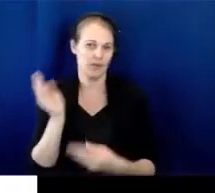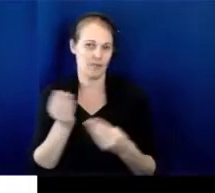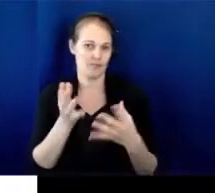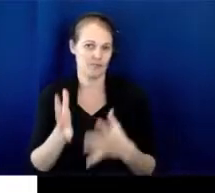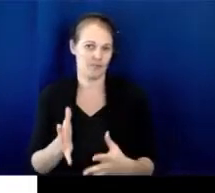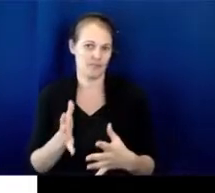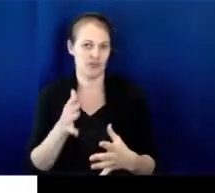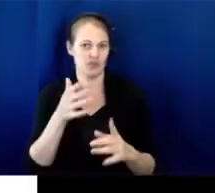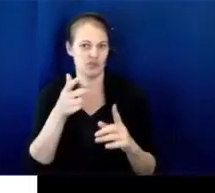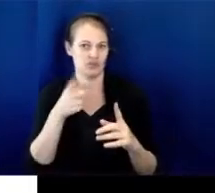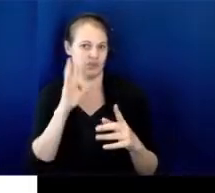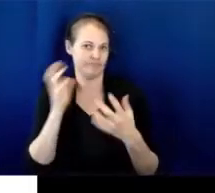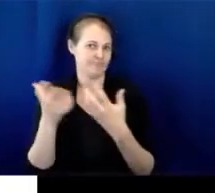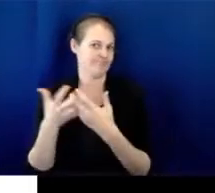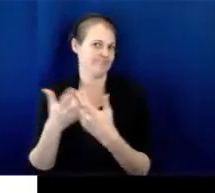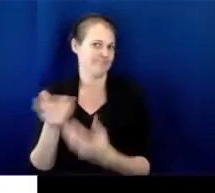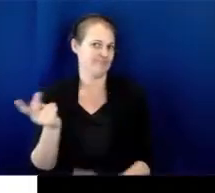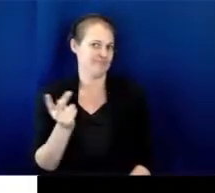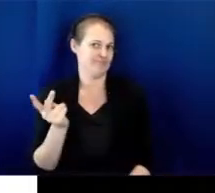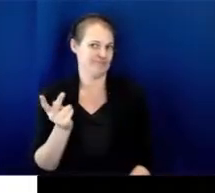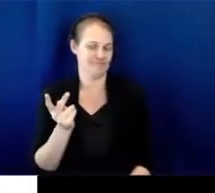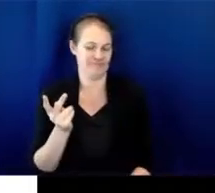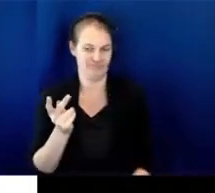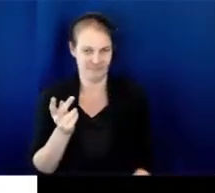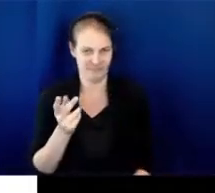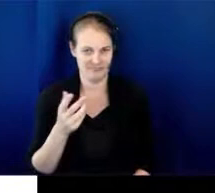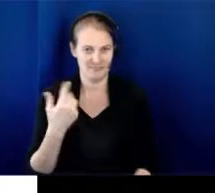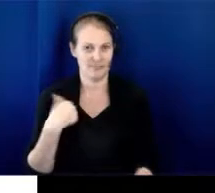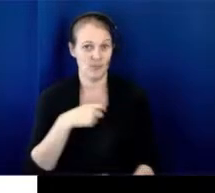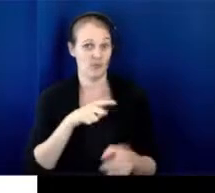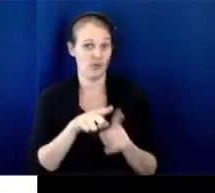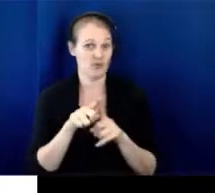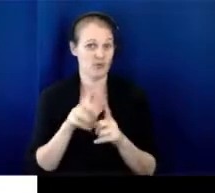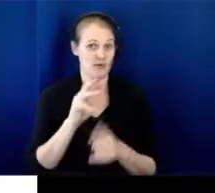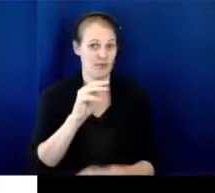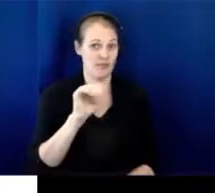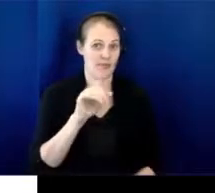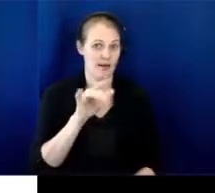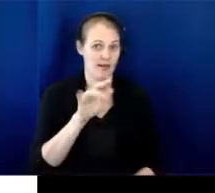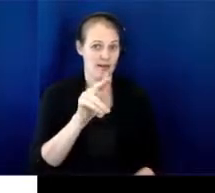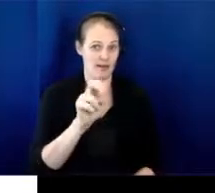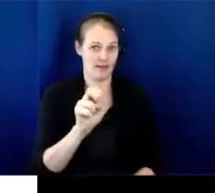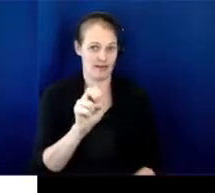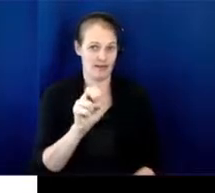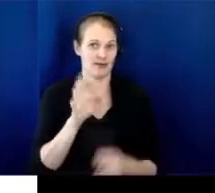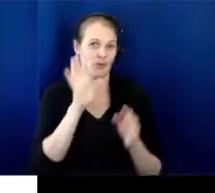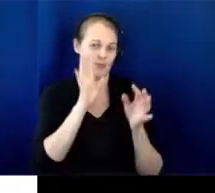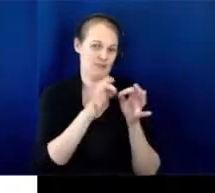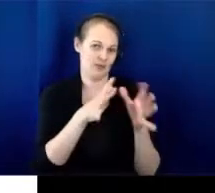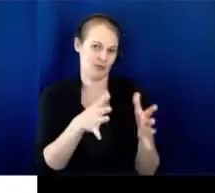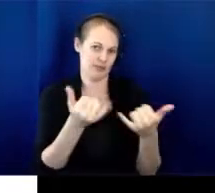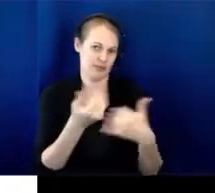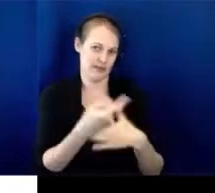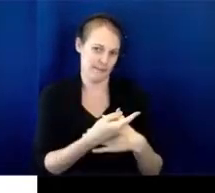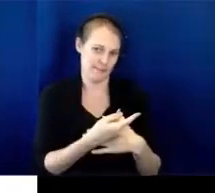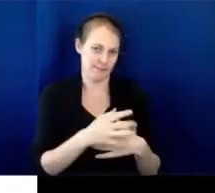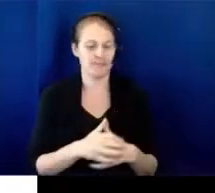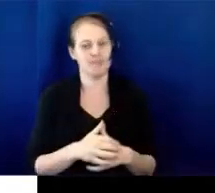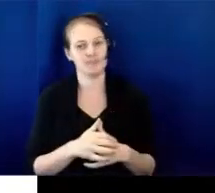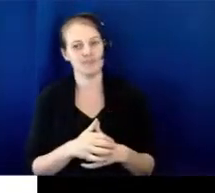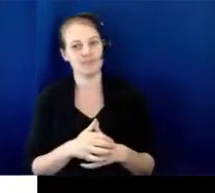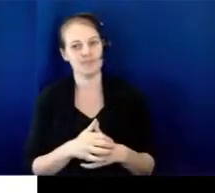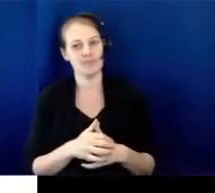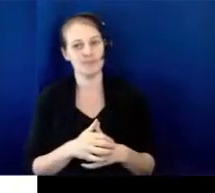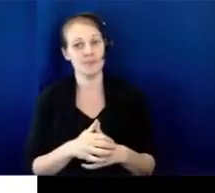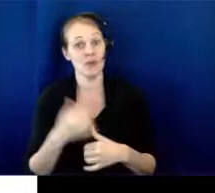faithful companion. And we also have Madeline, which is going to be interpreting for us today. So